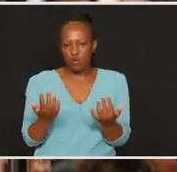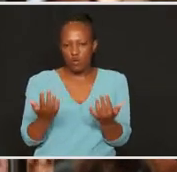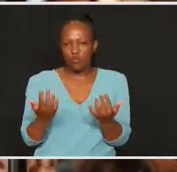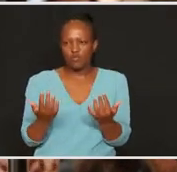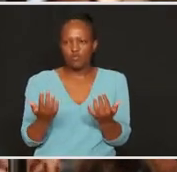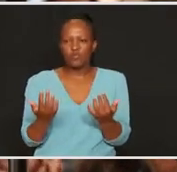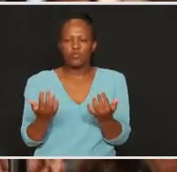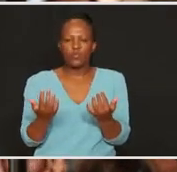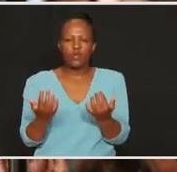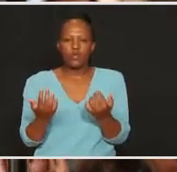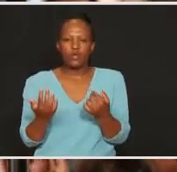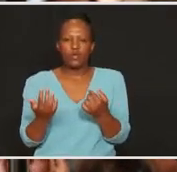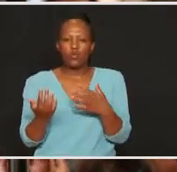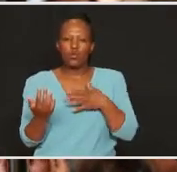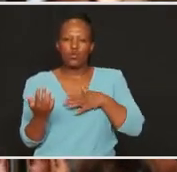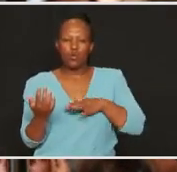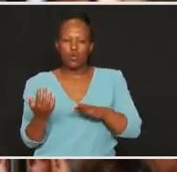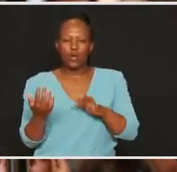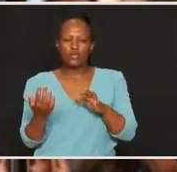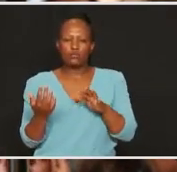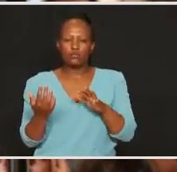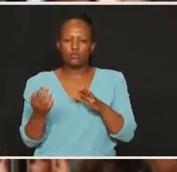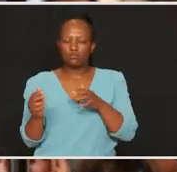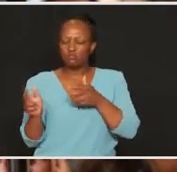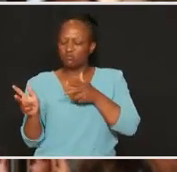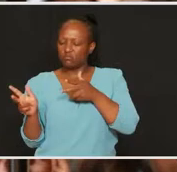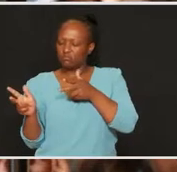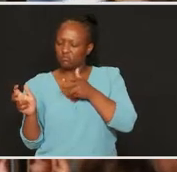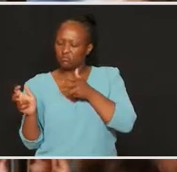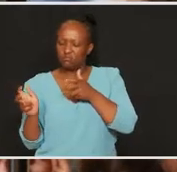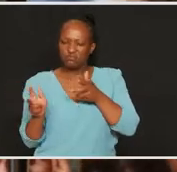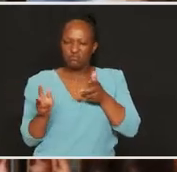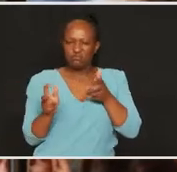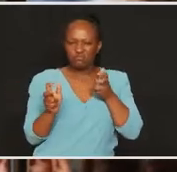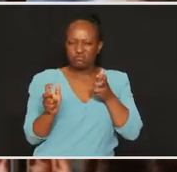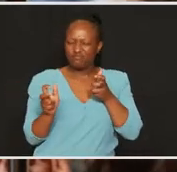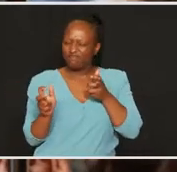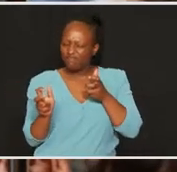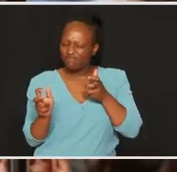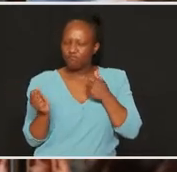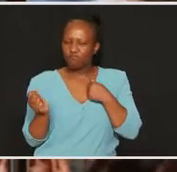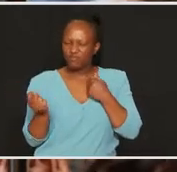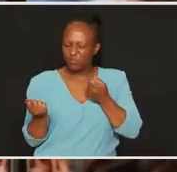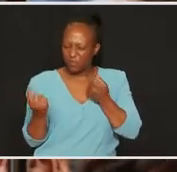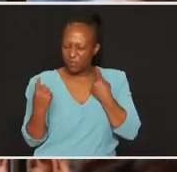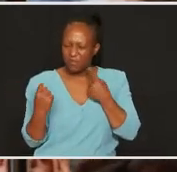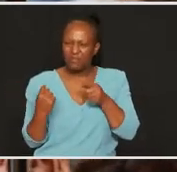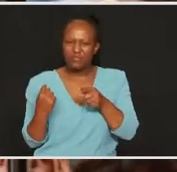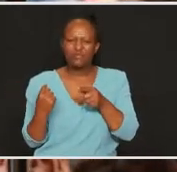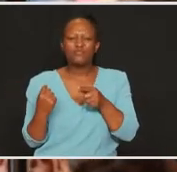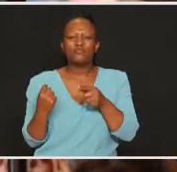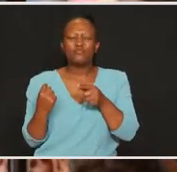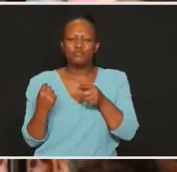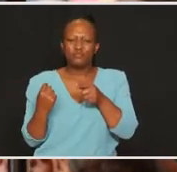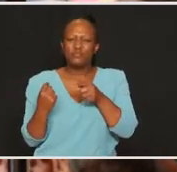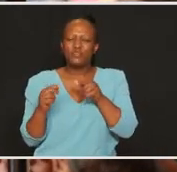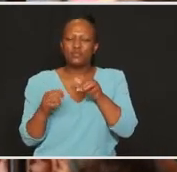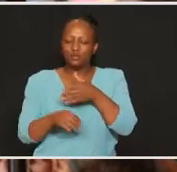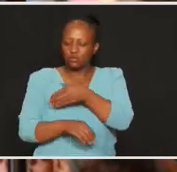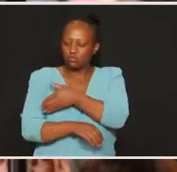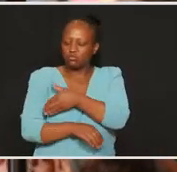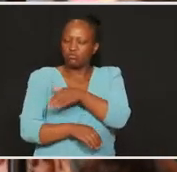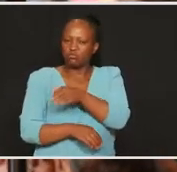don't have a great line in interpreting a delegation of authority T and understanding